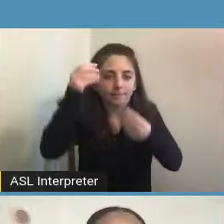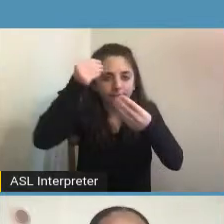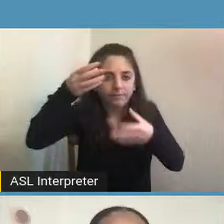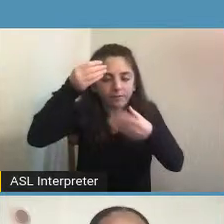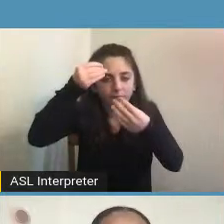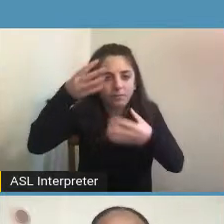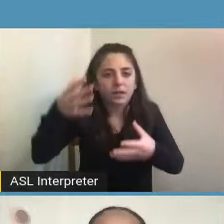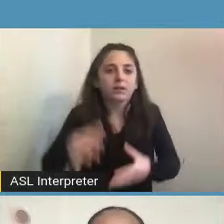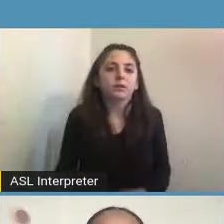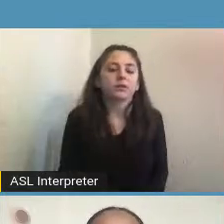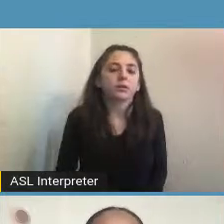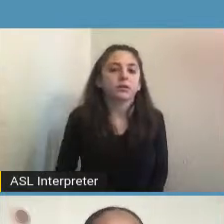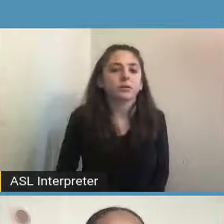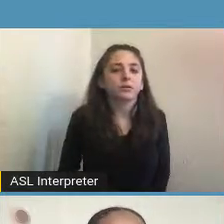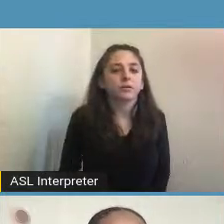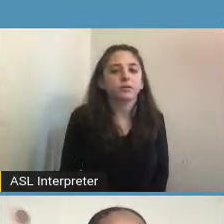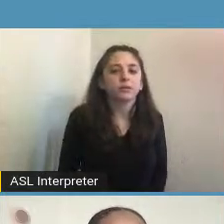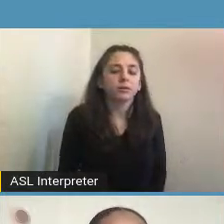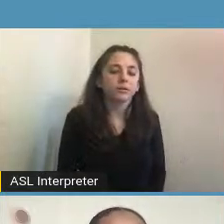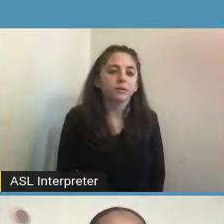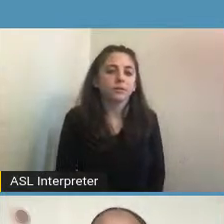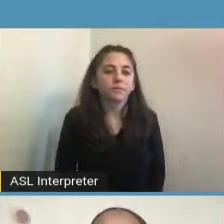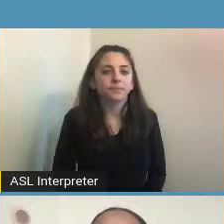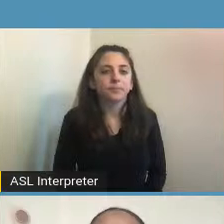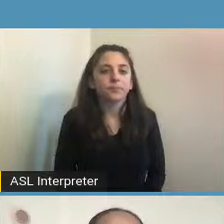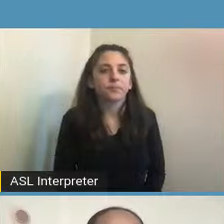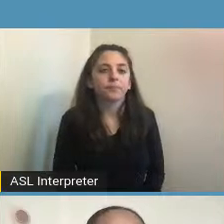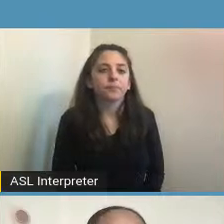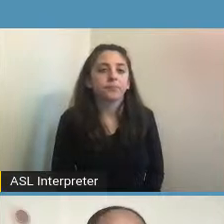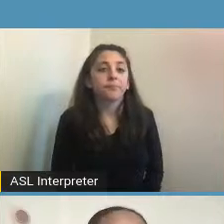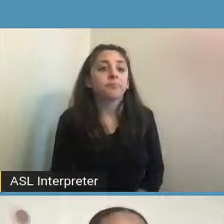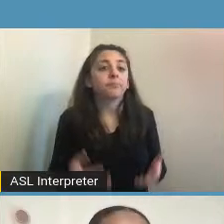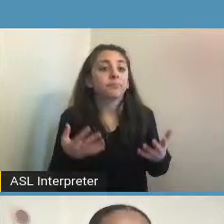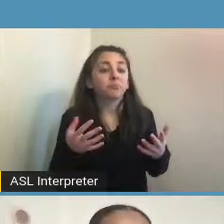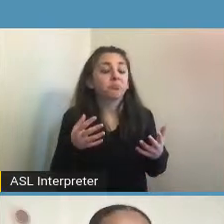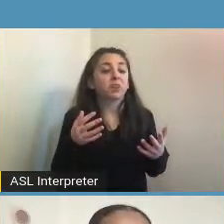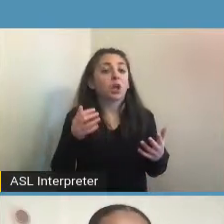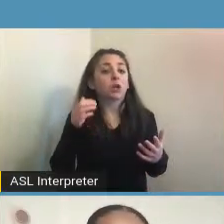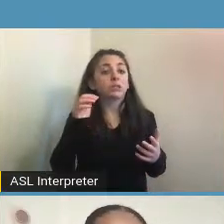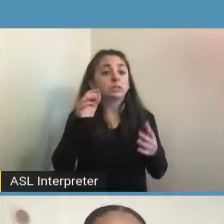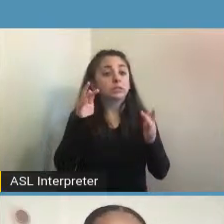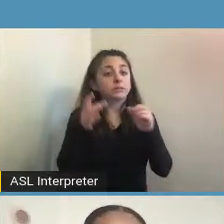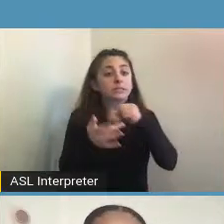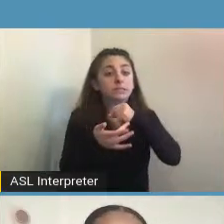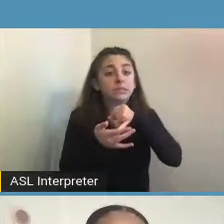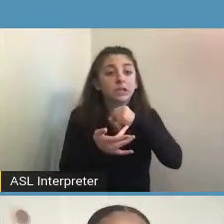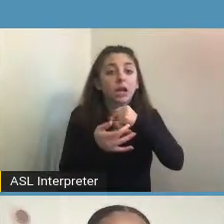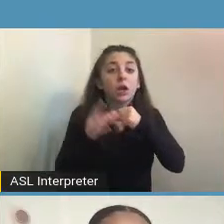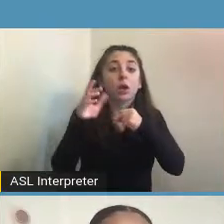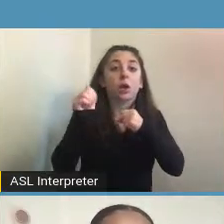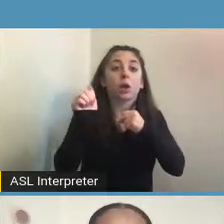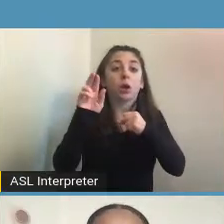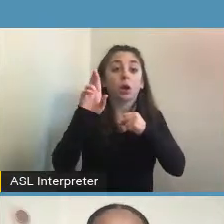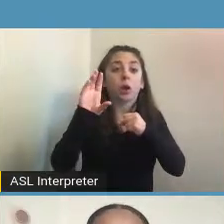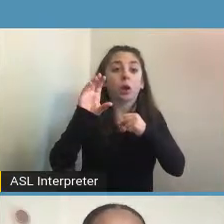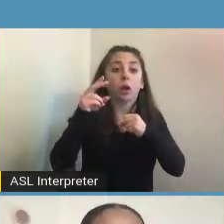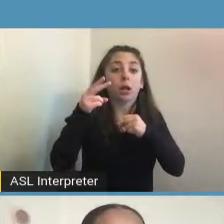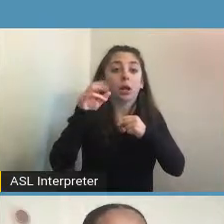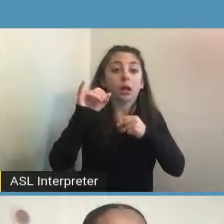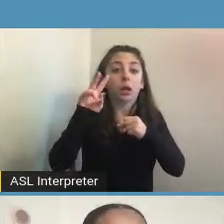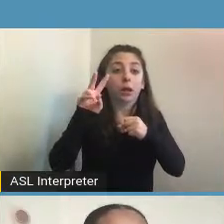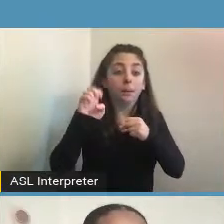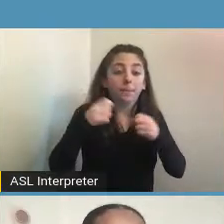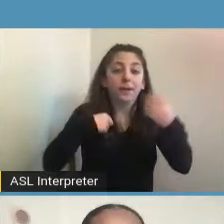world, right? So is there was there an archive, a digital archive that I accessed and I didn't do it